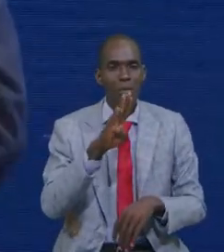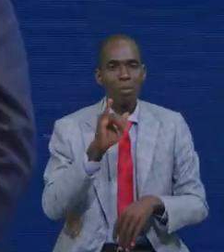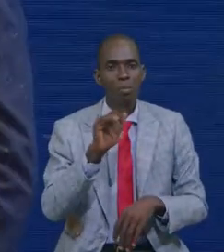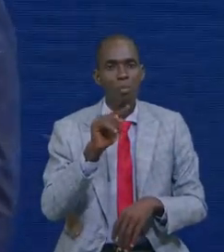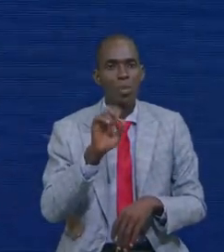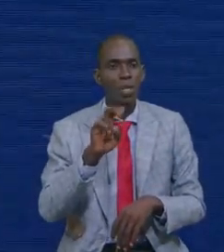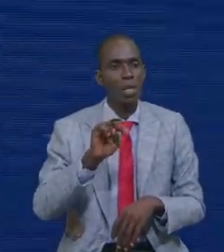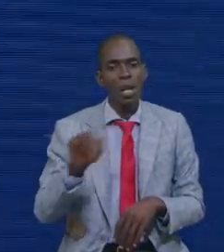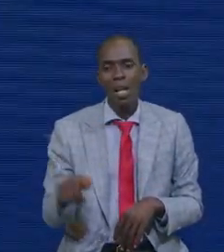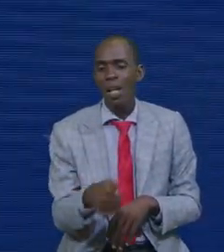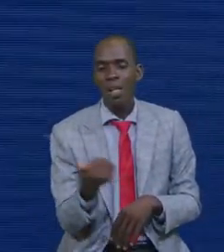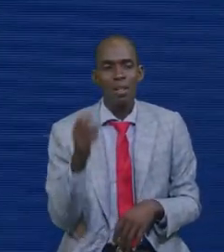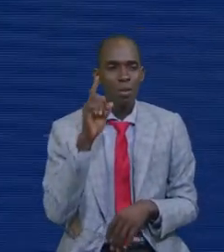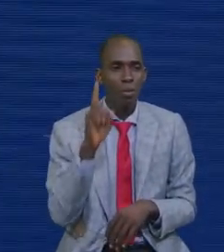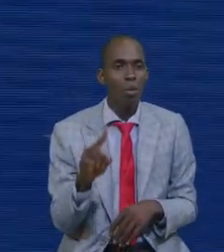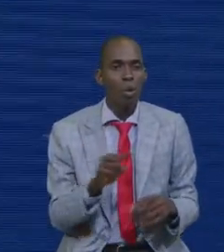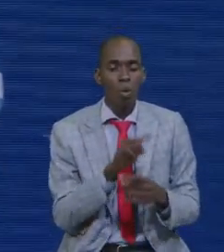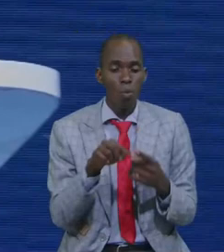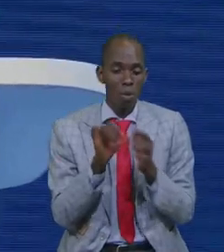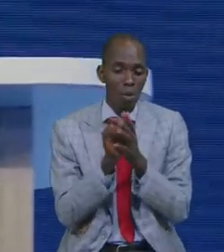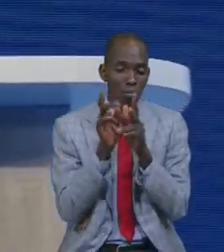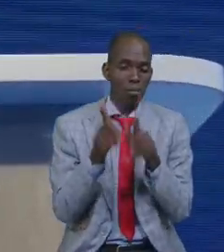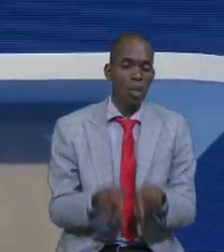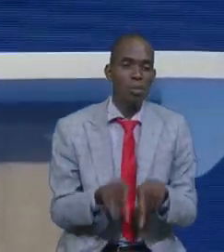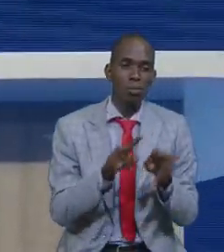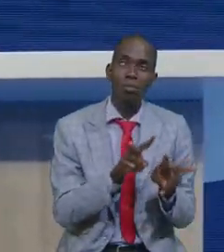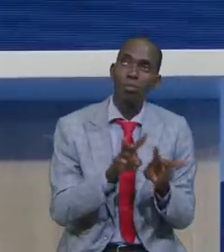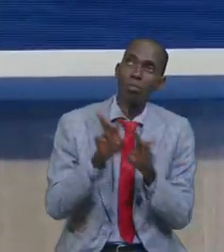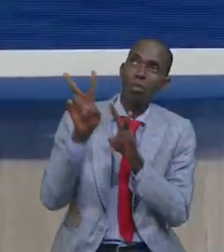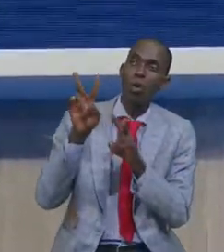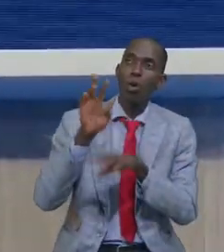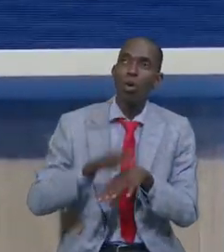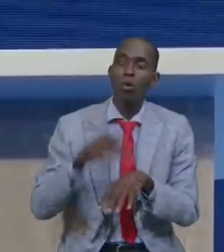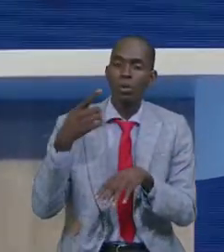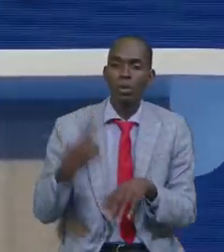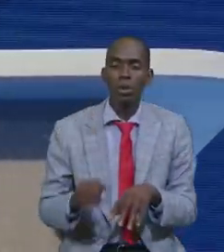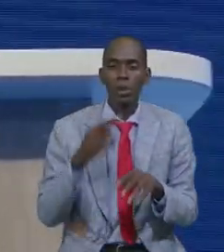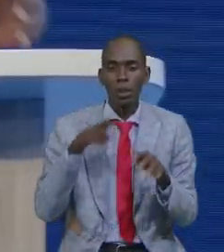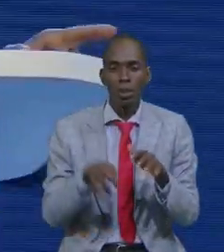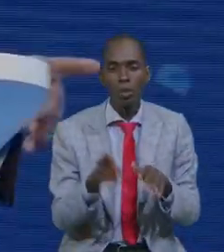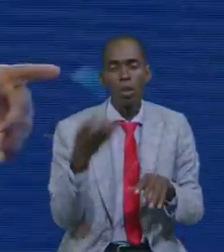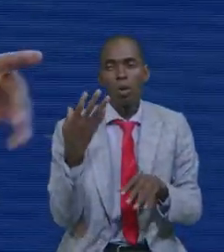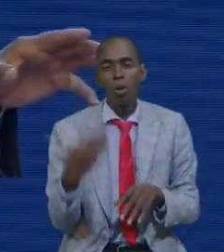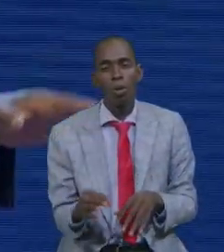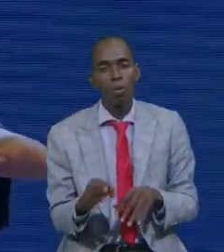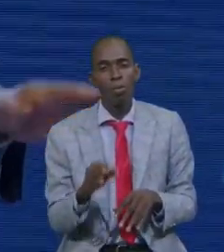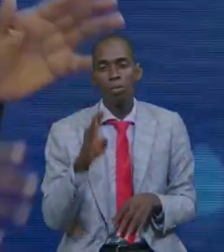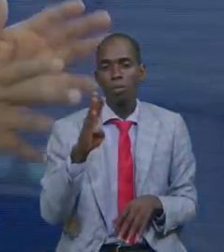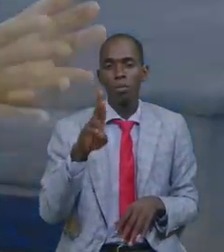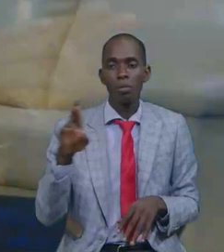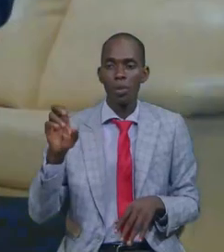any man, when he beheld the serpent of brass, he lived.